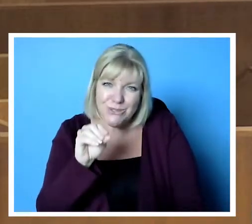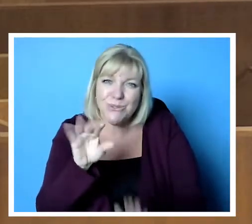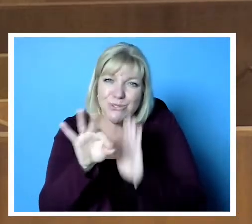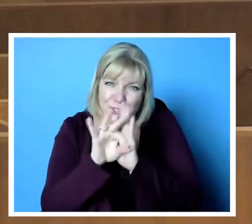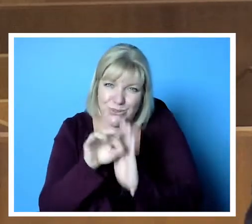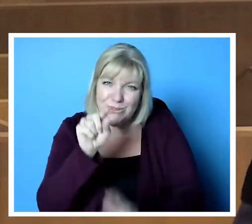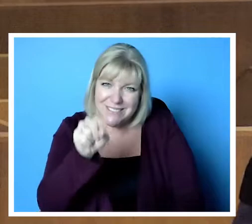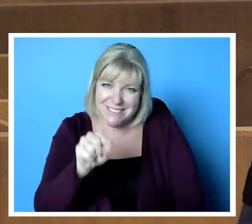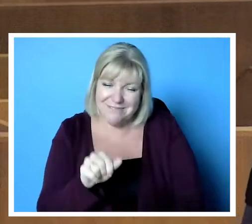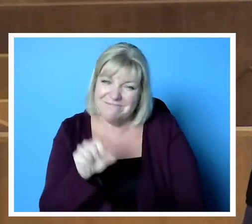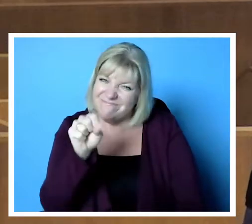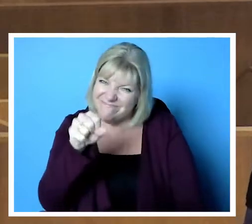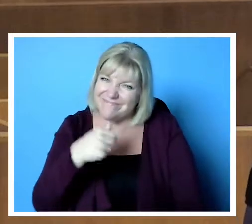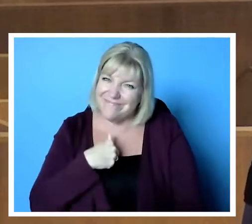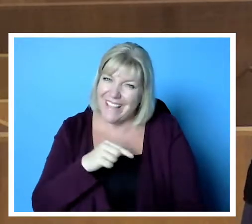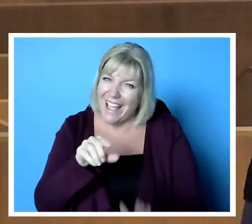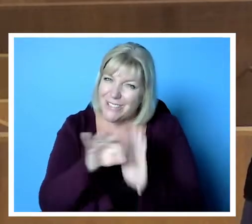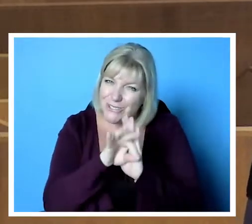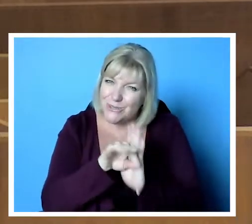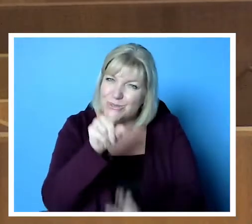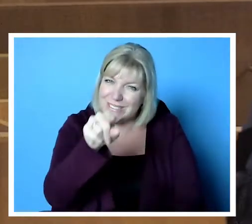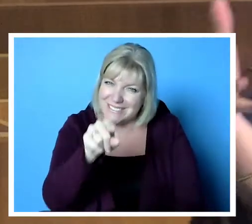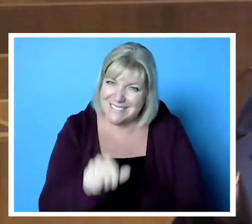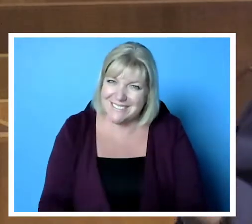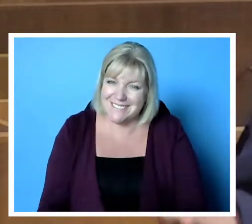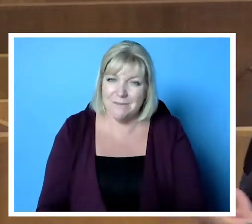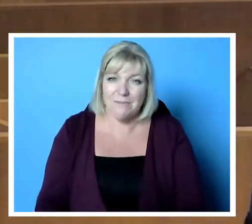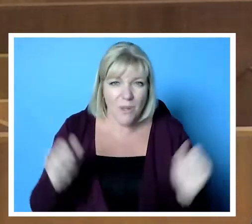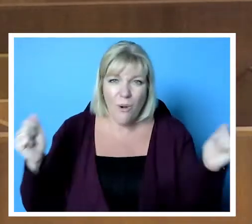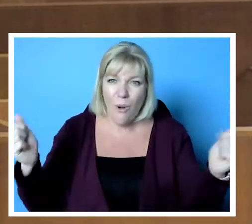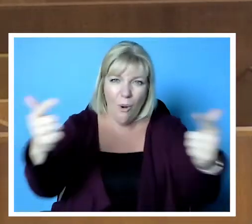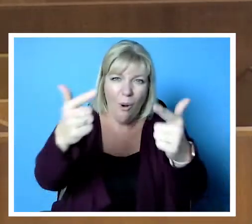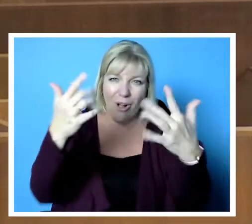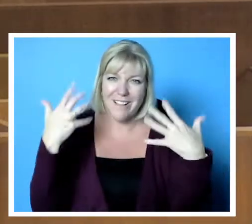I do choose. And they're all healed.